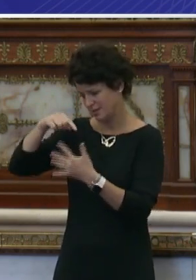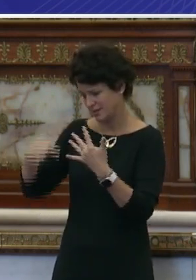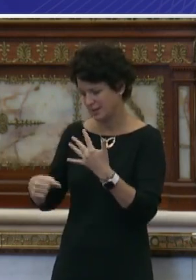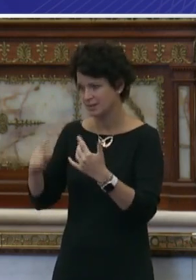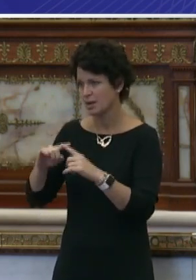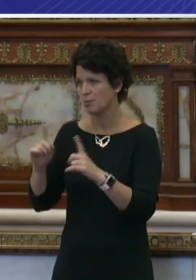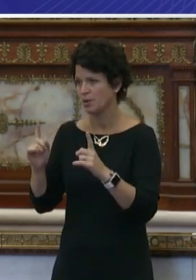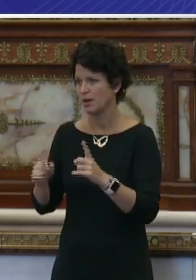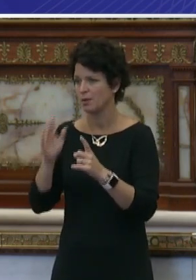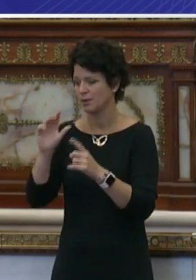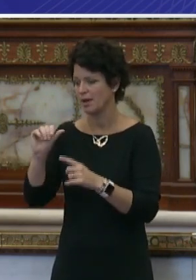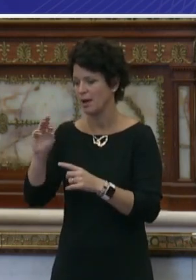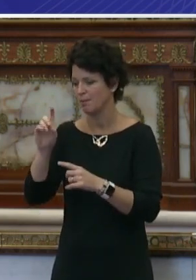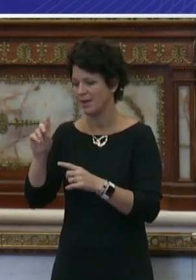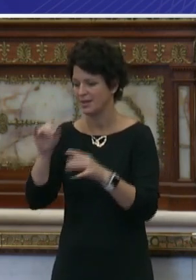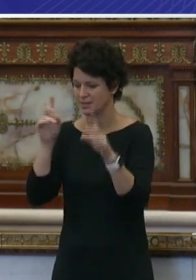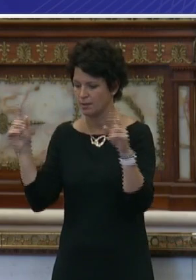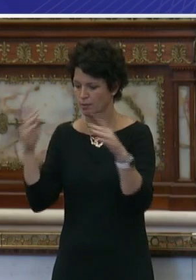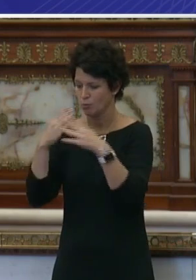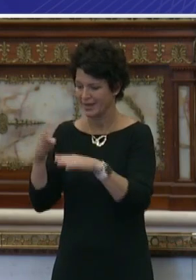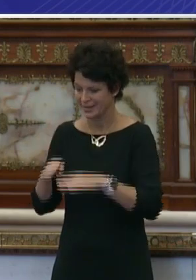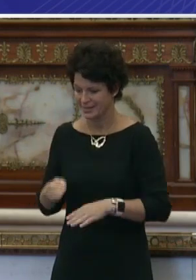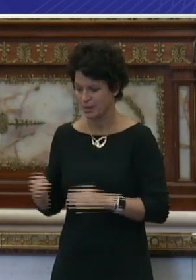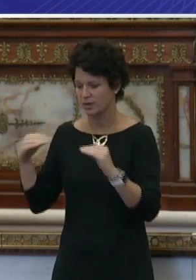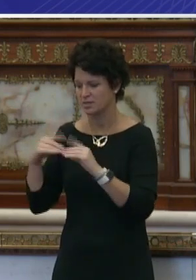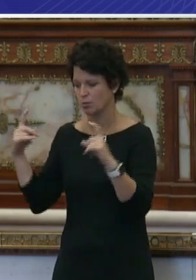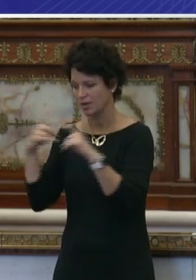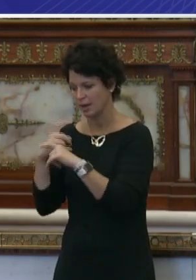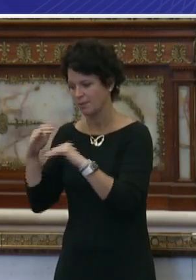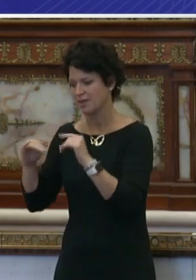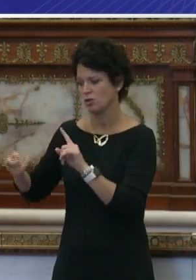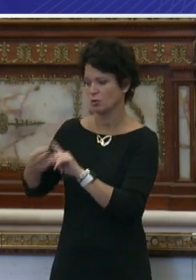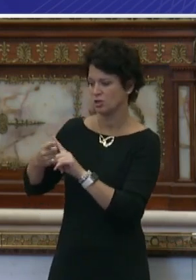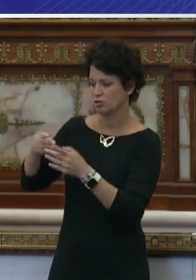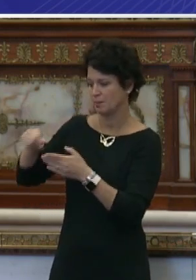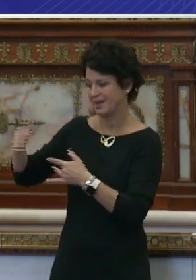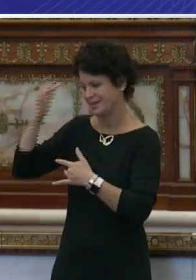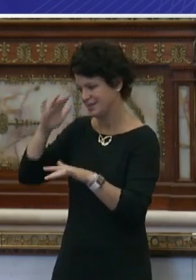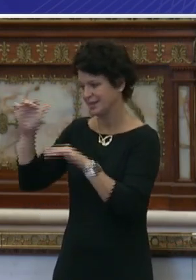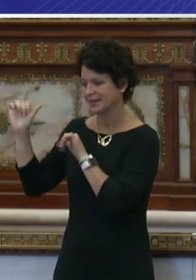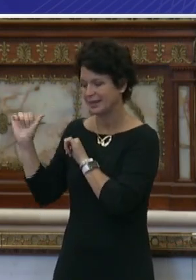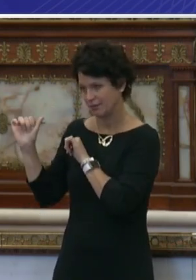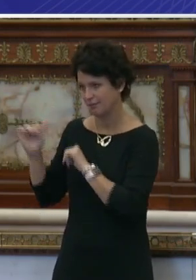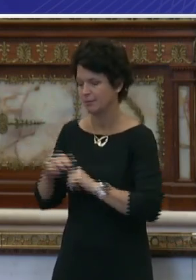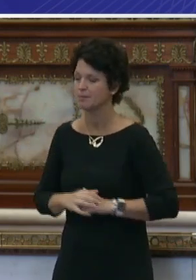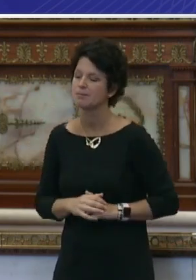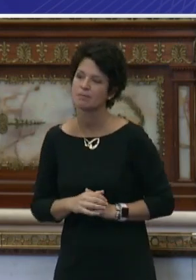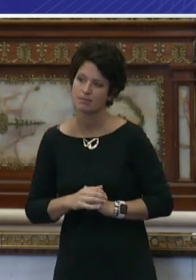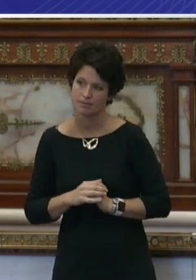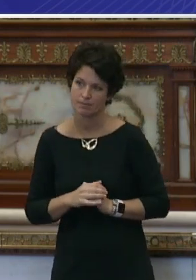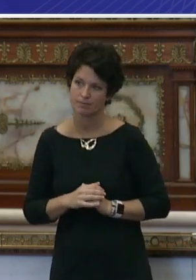I'll let Amanda break it down because it's a little more complex than the original paid sick leave exemption back when that happened.